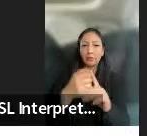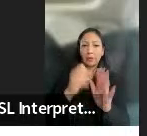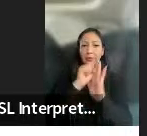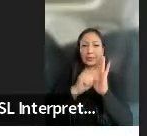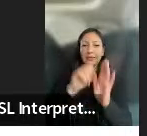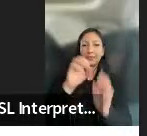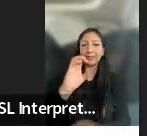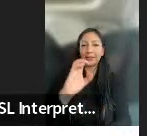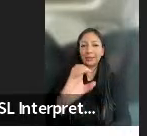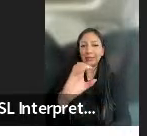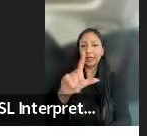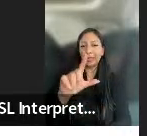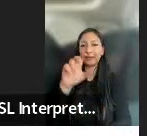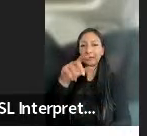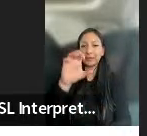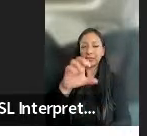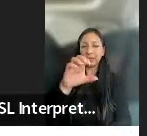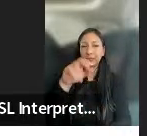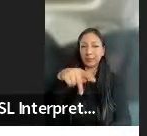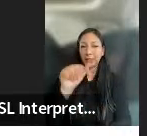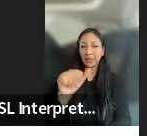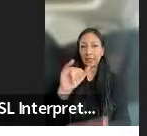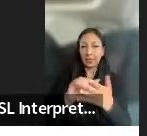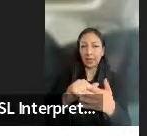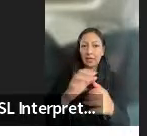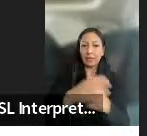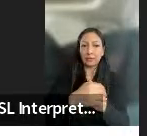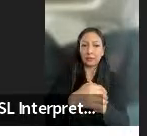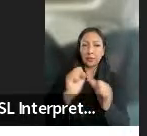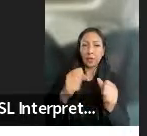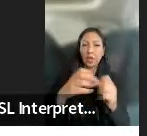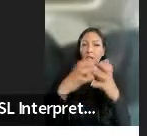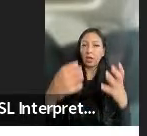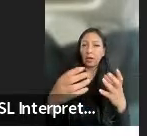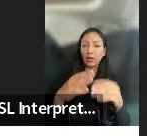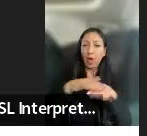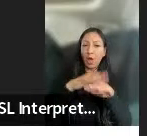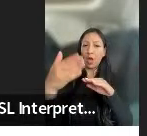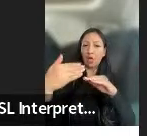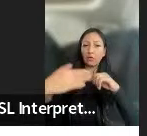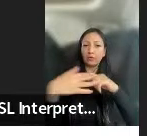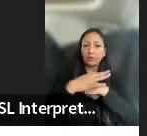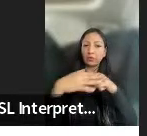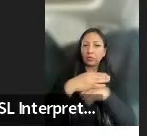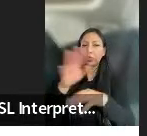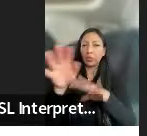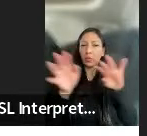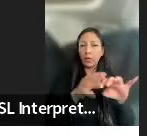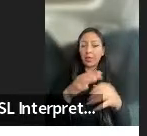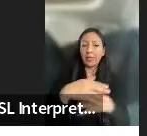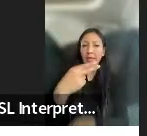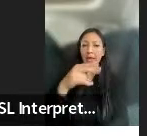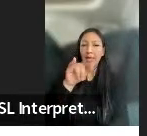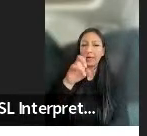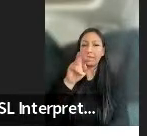CLCPA. We're mobilizing large amounts of offshore wind and hydroelectric